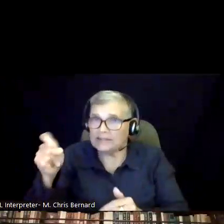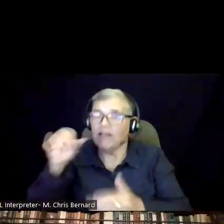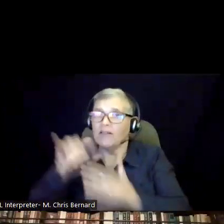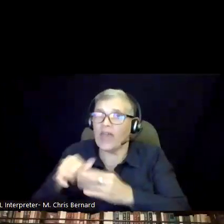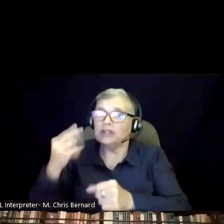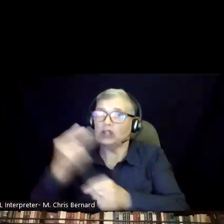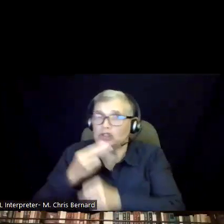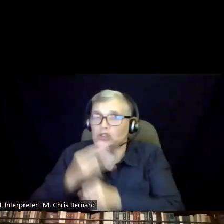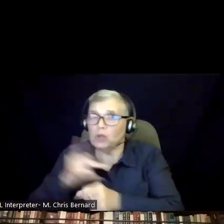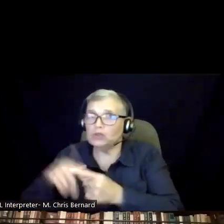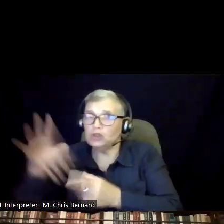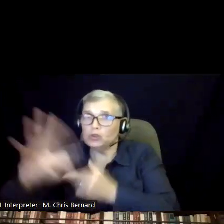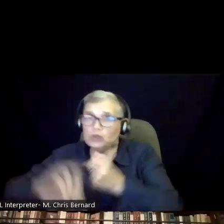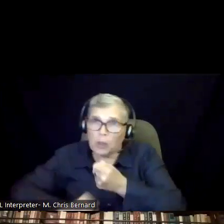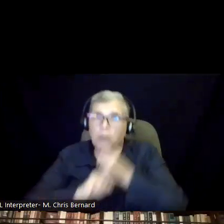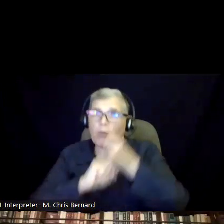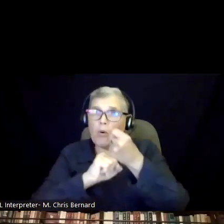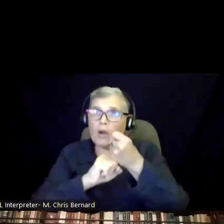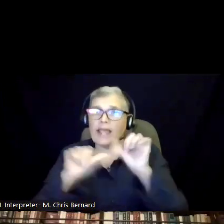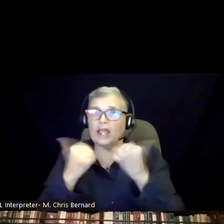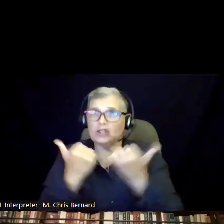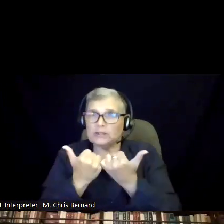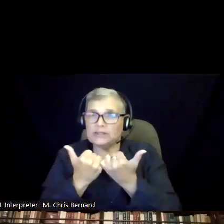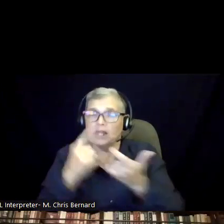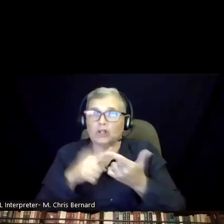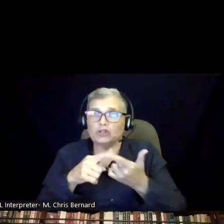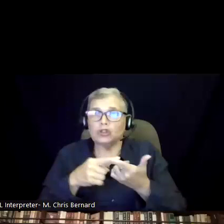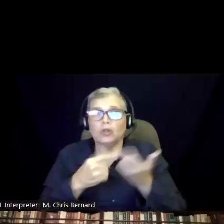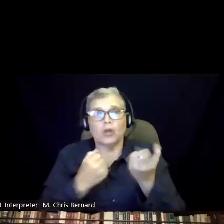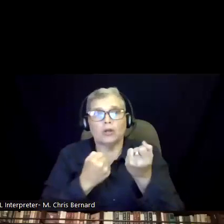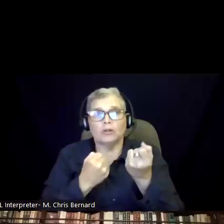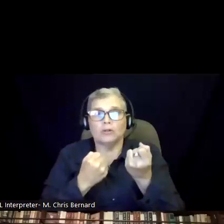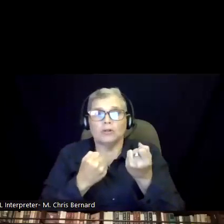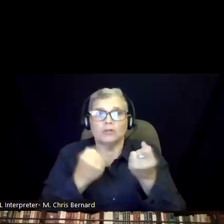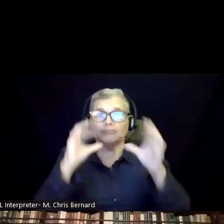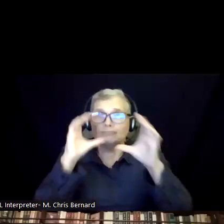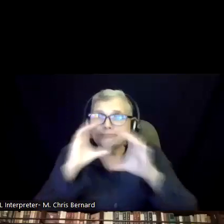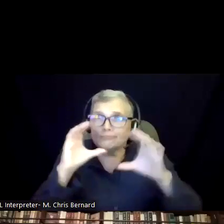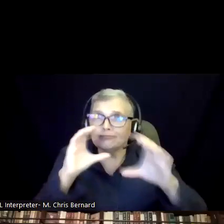to conduct wildlife conservation research and management activities.